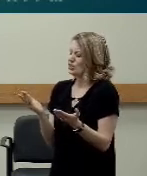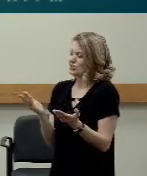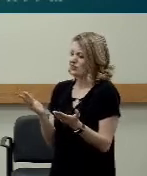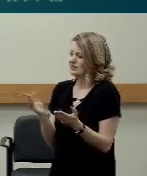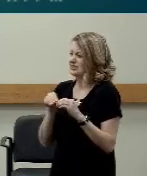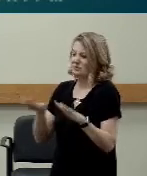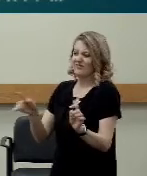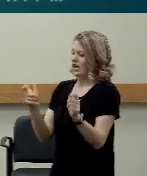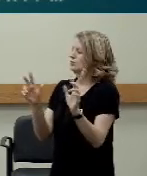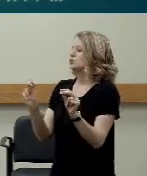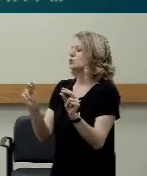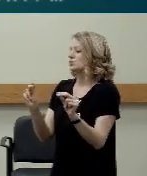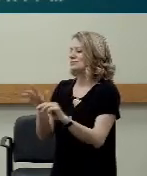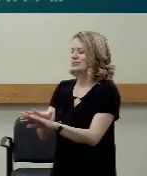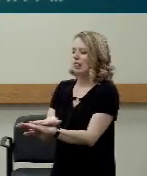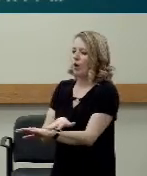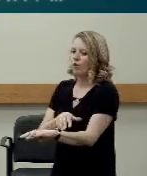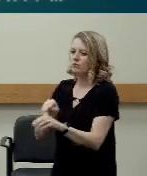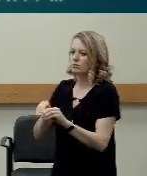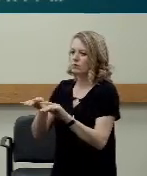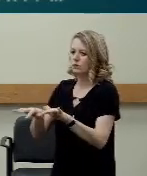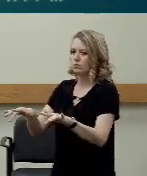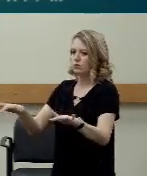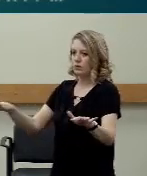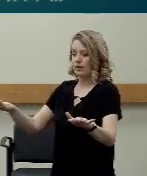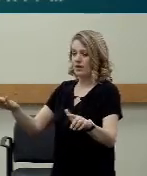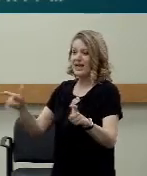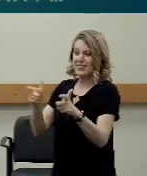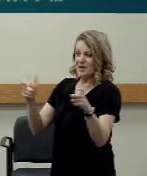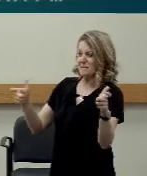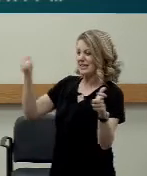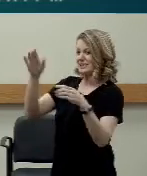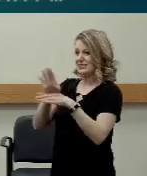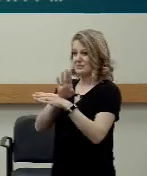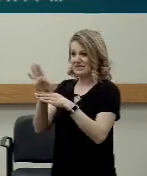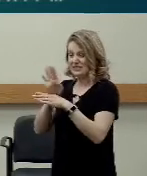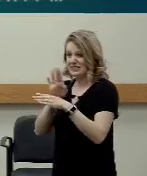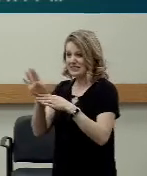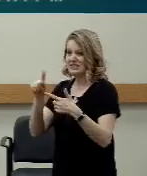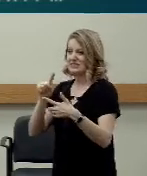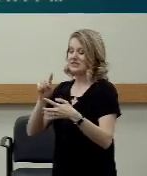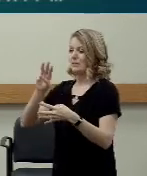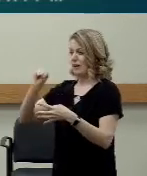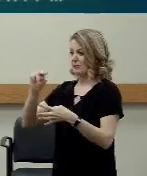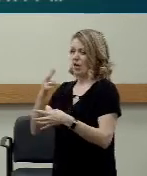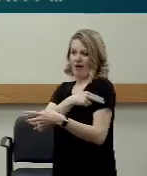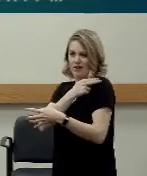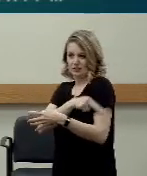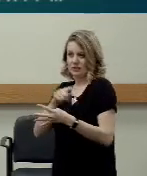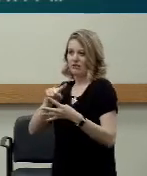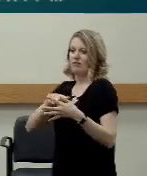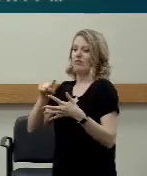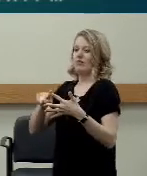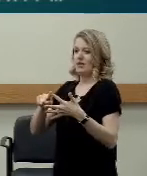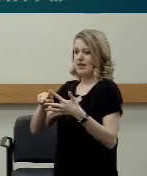Dakota. Our major employers here being Monument Health, Ellsworth Air Force Base, Black Hills